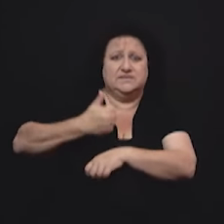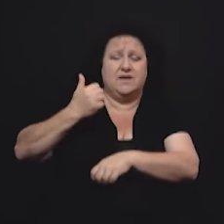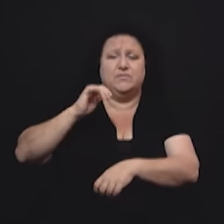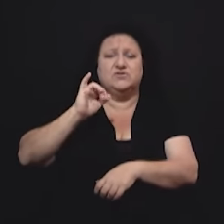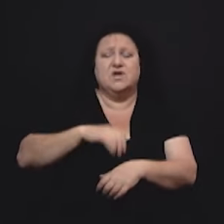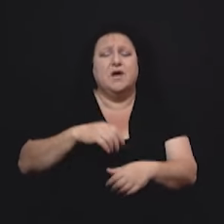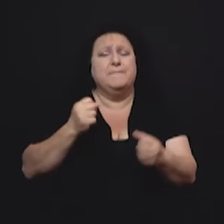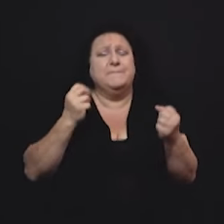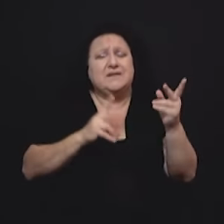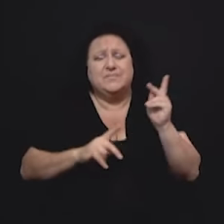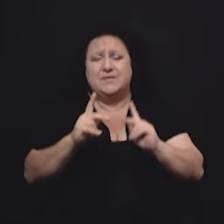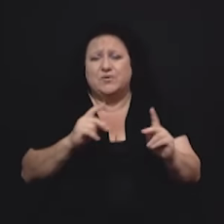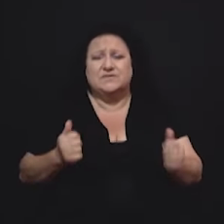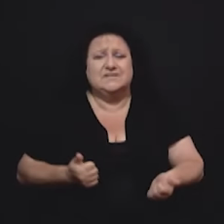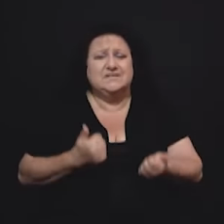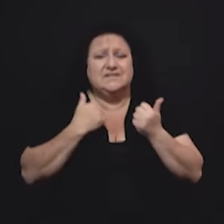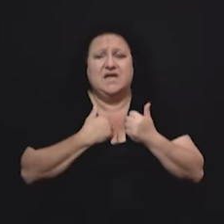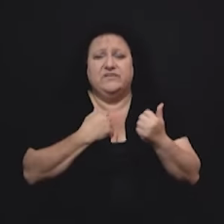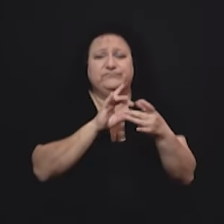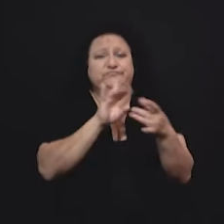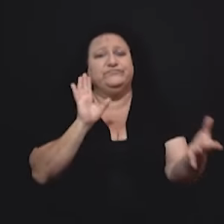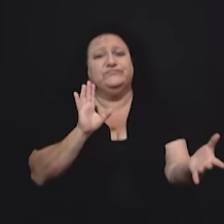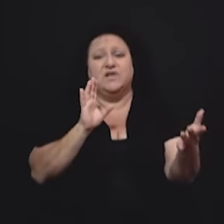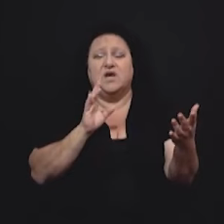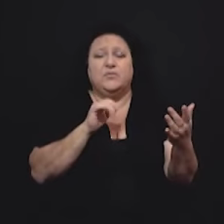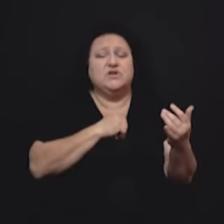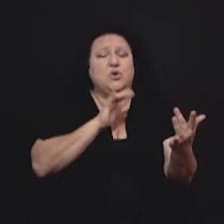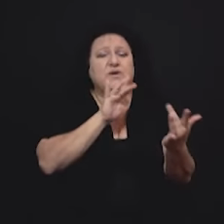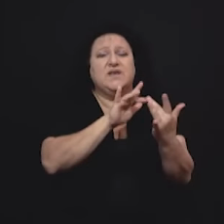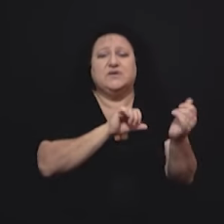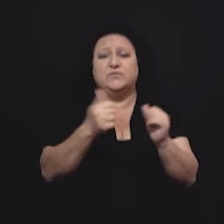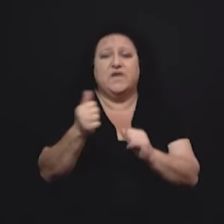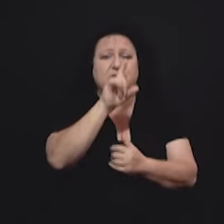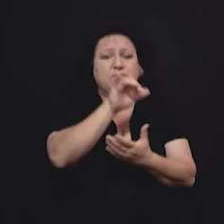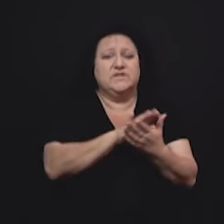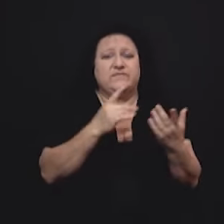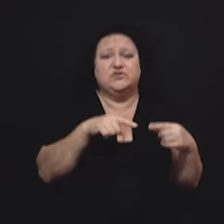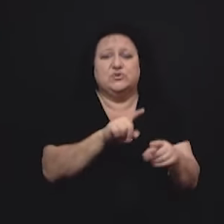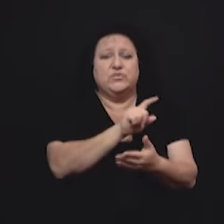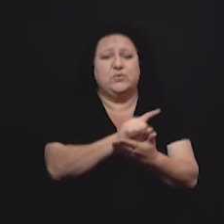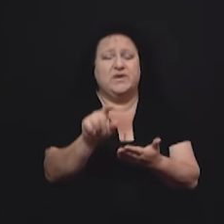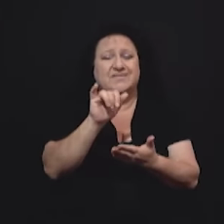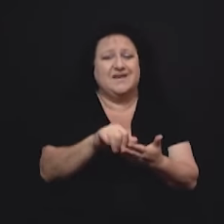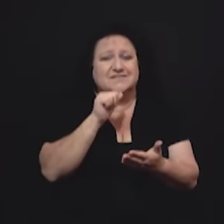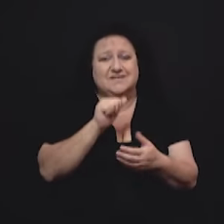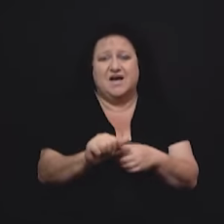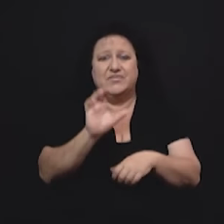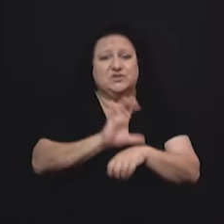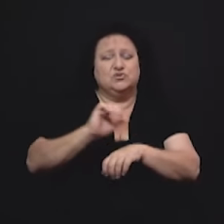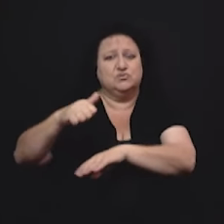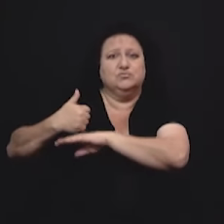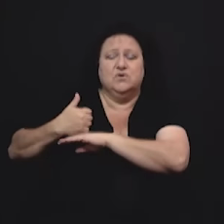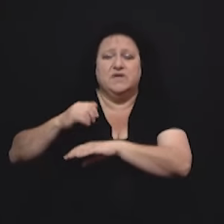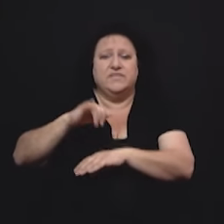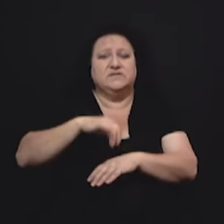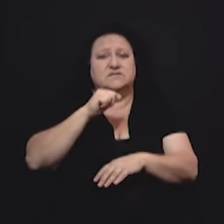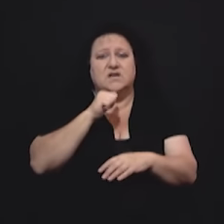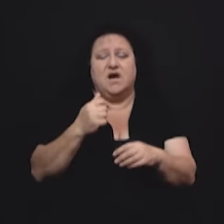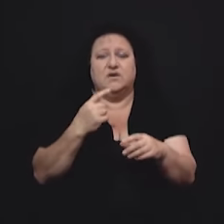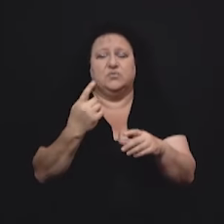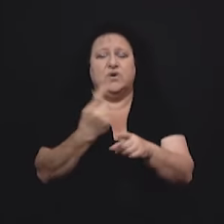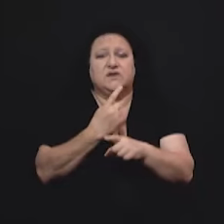ever connecting with other believers throughout the week. That was not what the early church did. That was not simple church. Because they loved